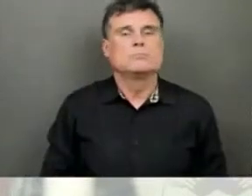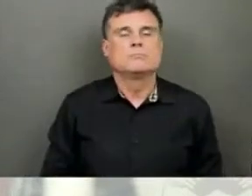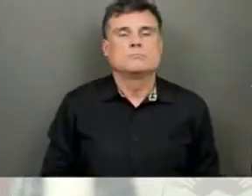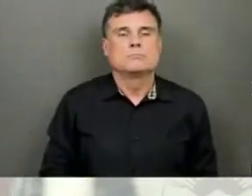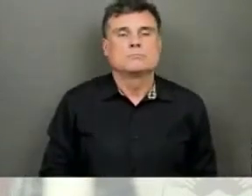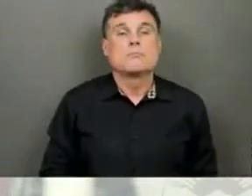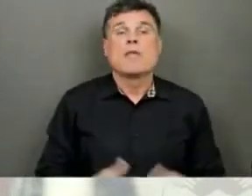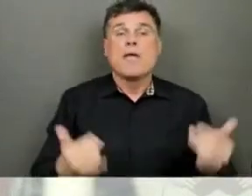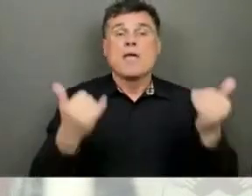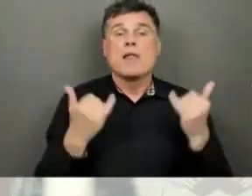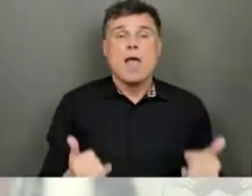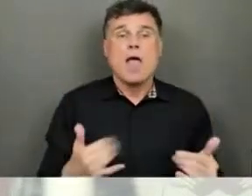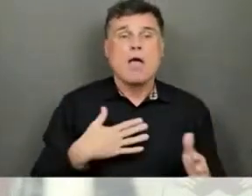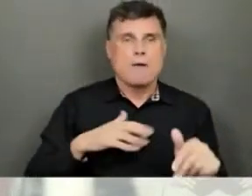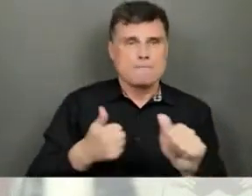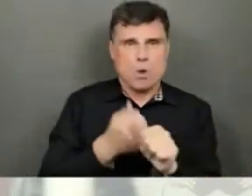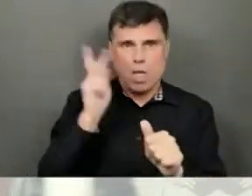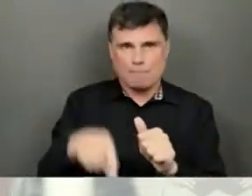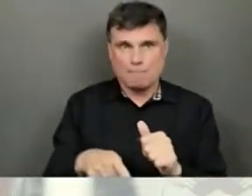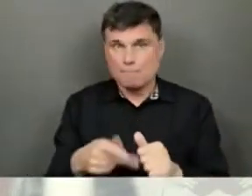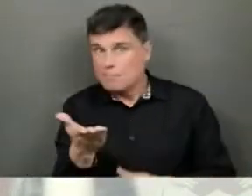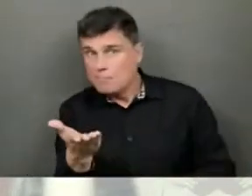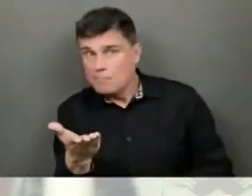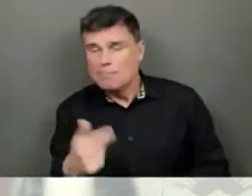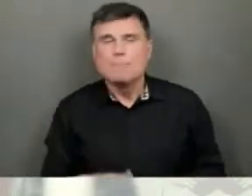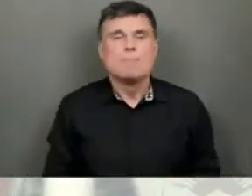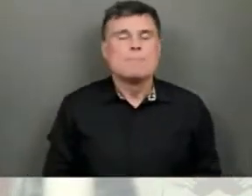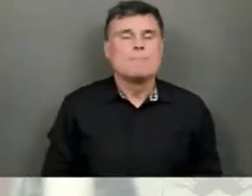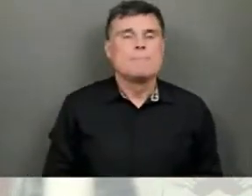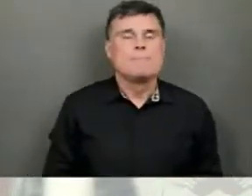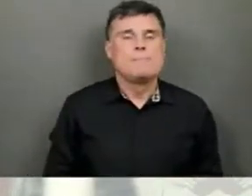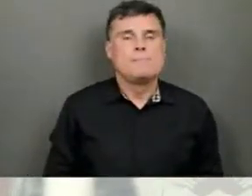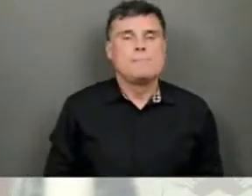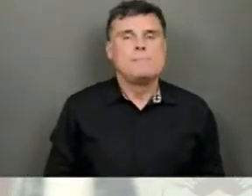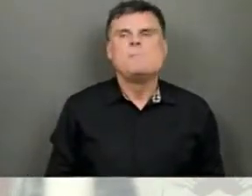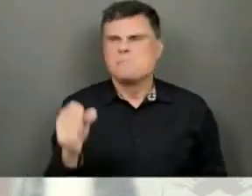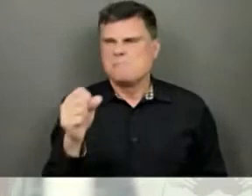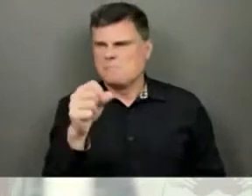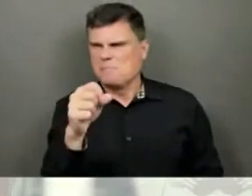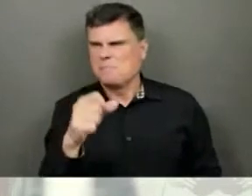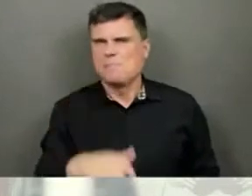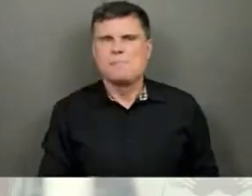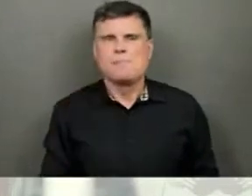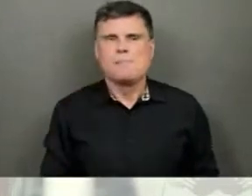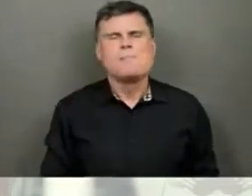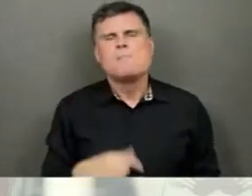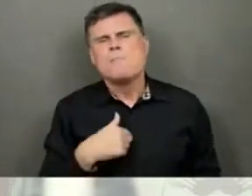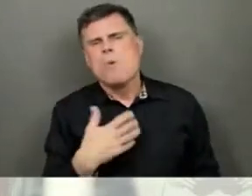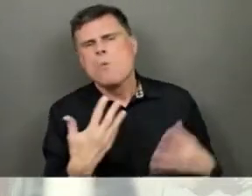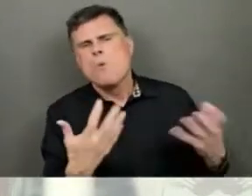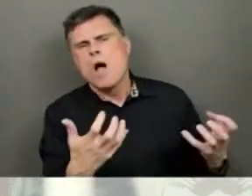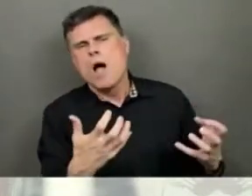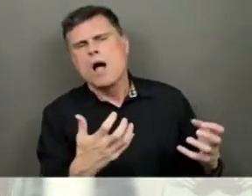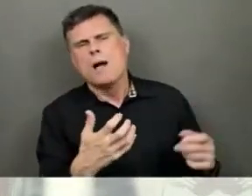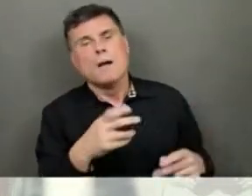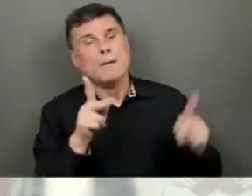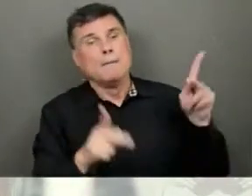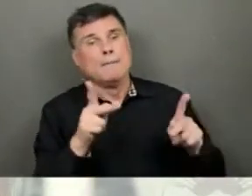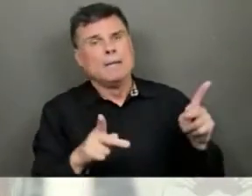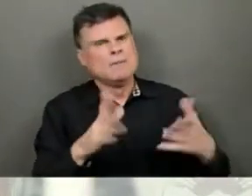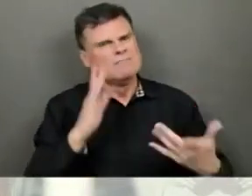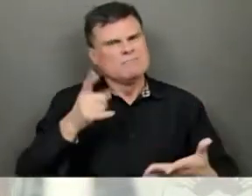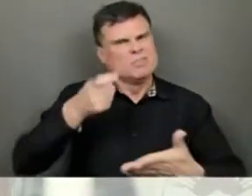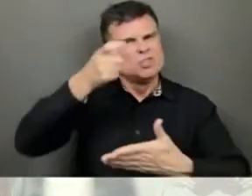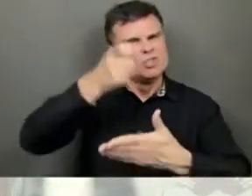I do. Thank you. The minister says he wants provinces to ensure that patients are not being charged for healthcare